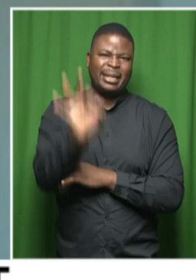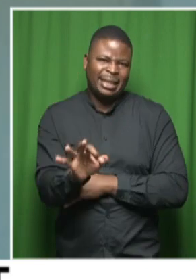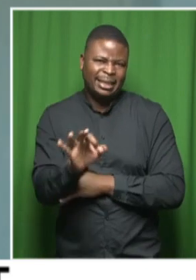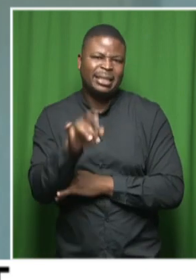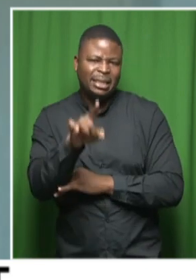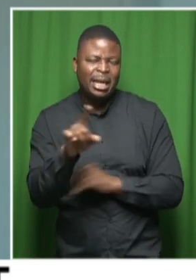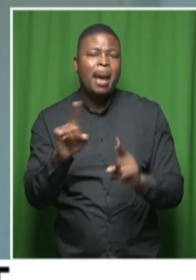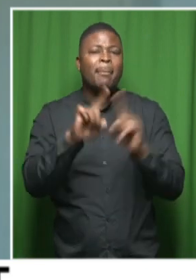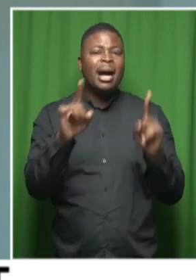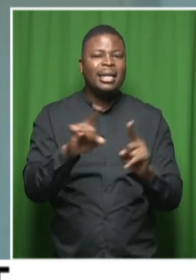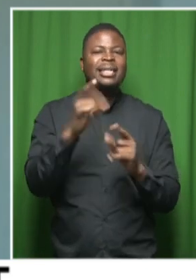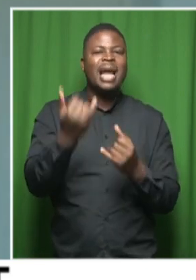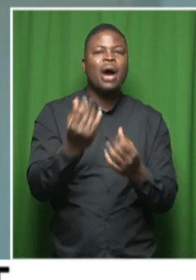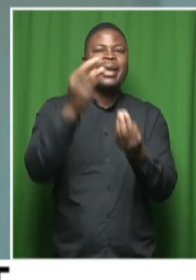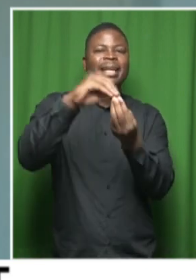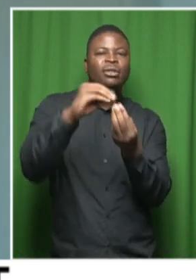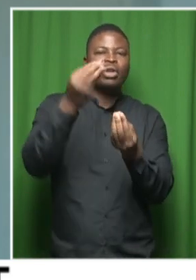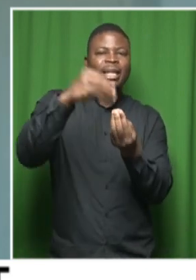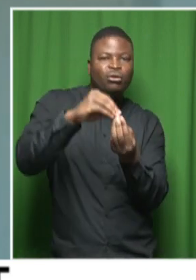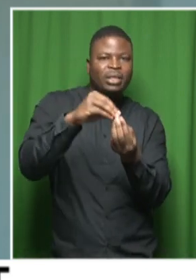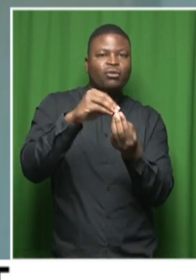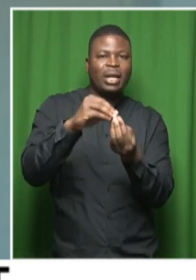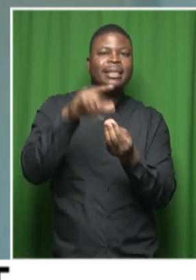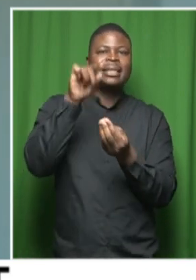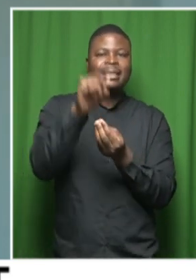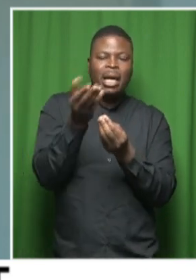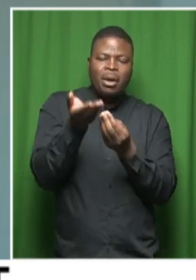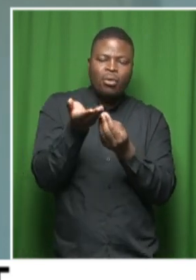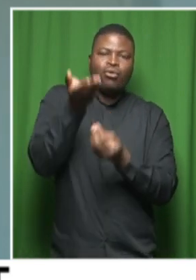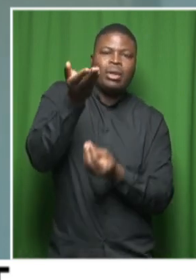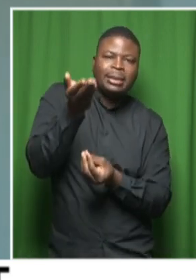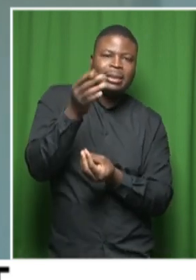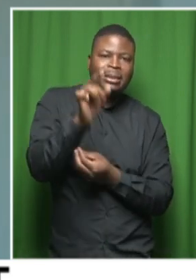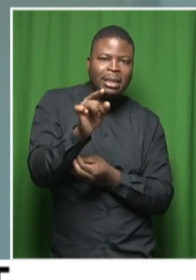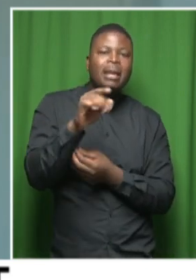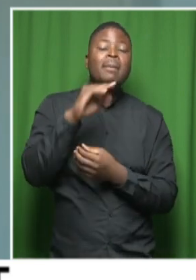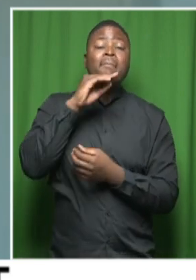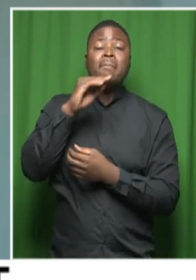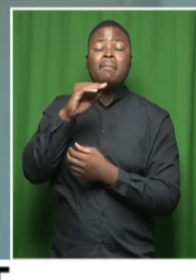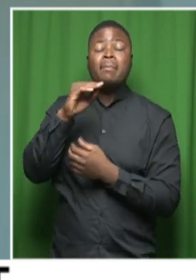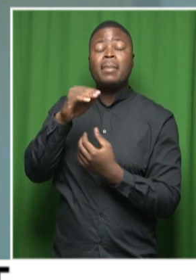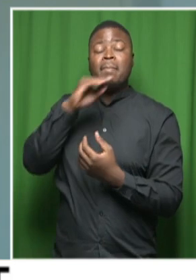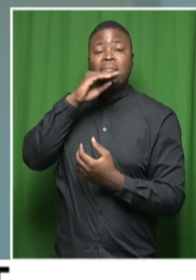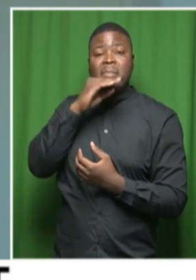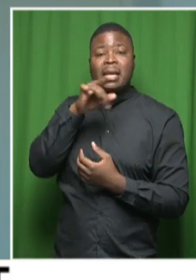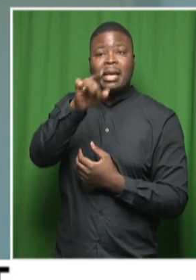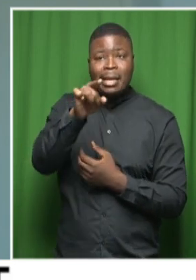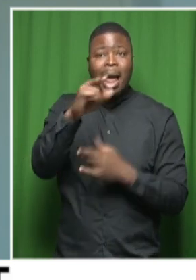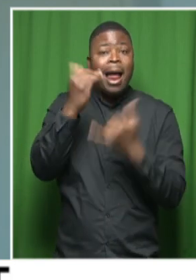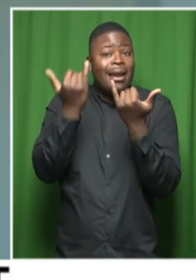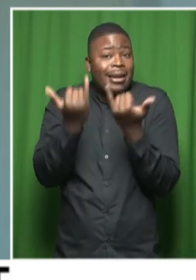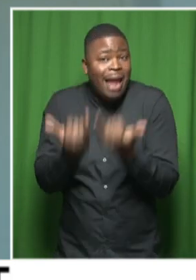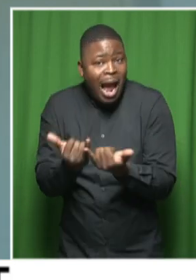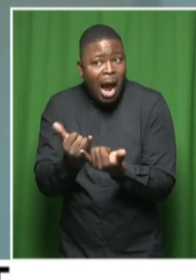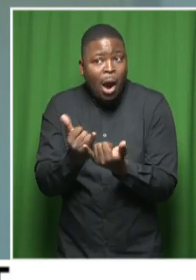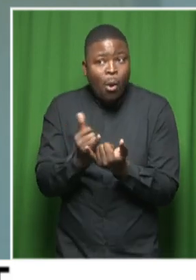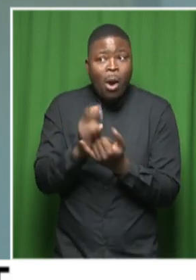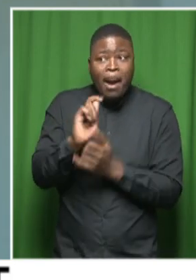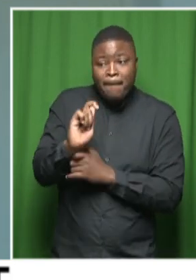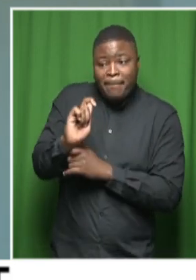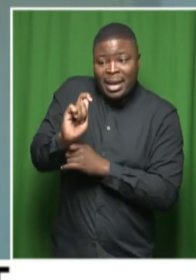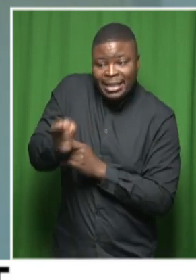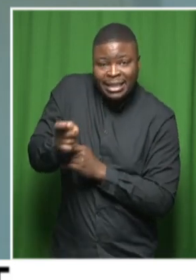increases, you're actually introducing a new burden because it means that you are actually reducing the purchasing